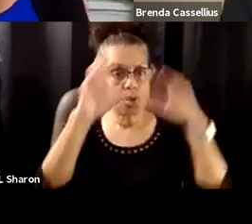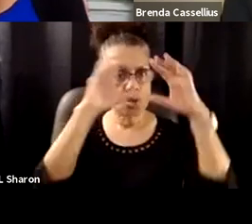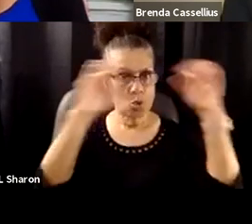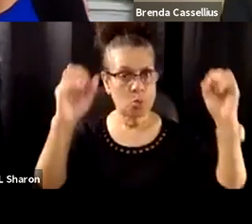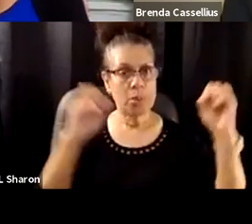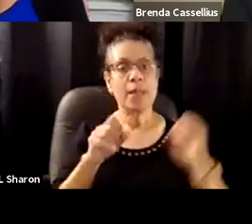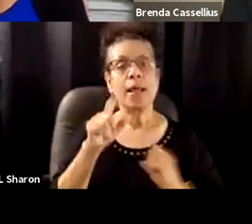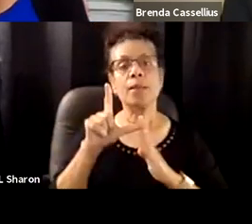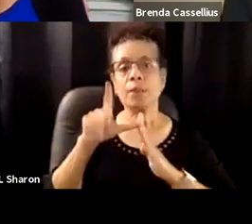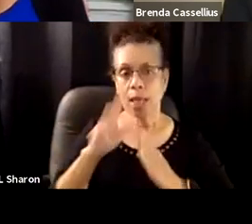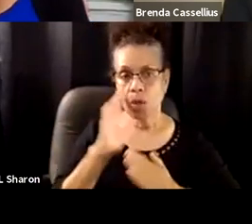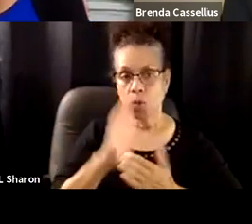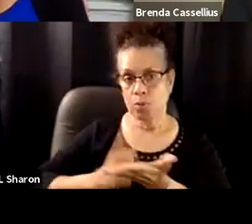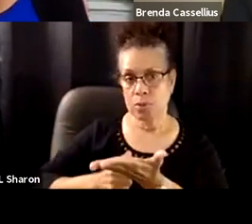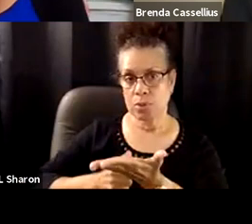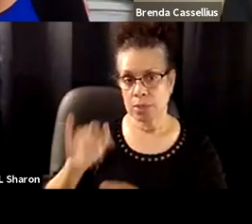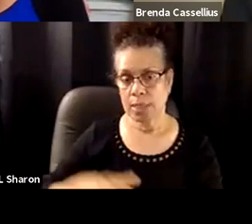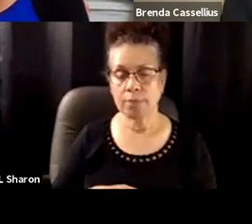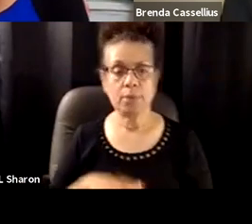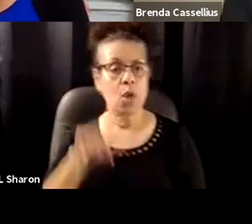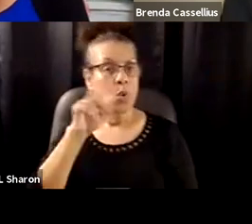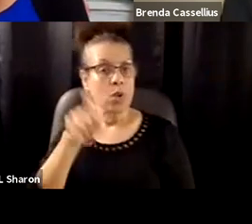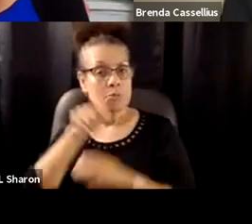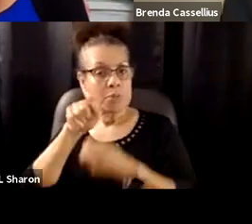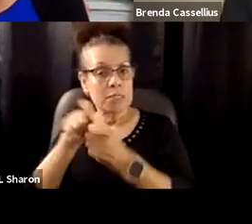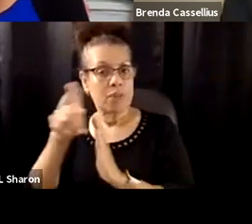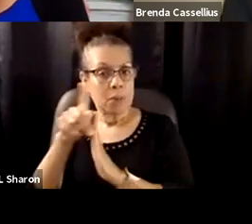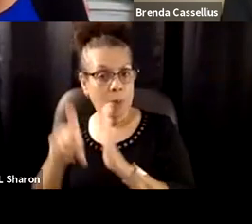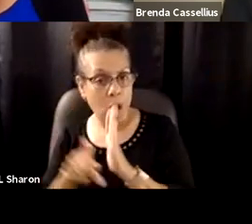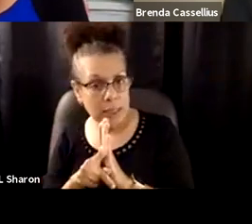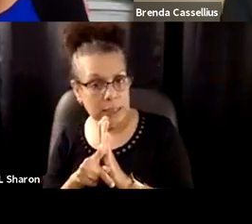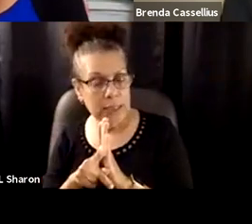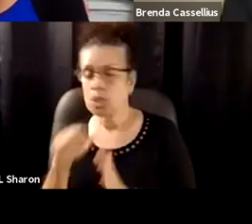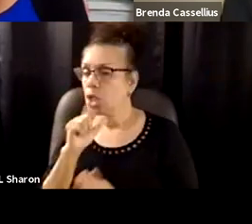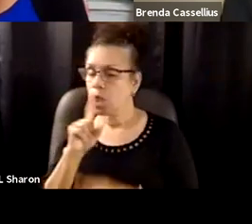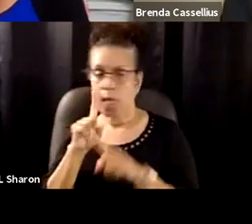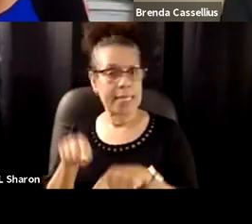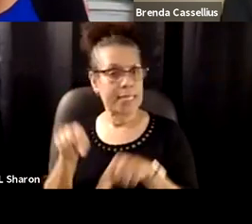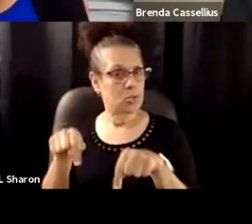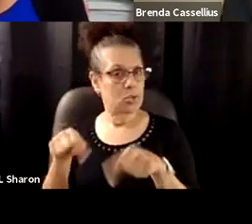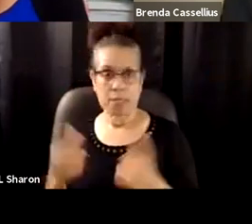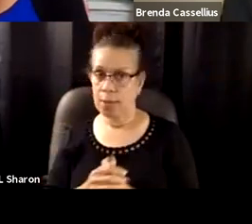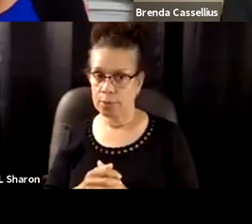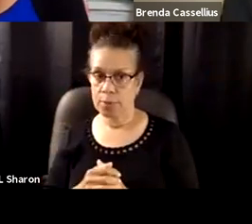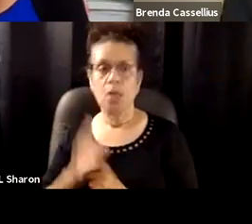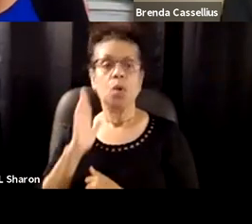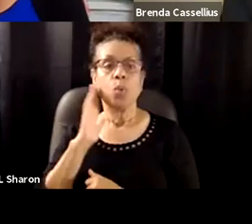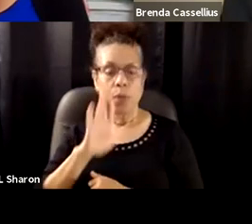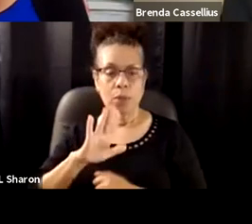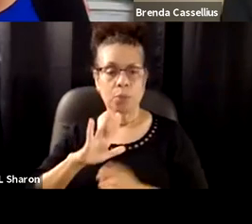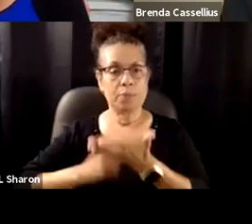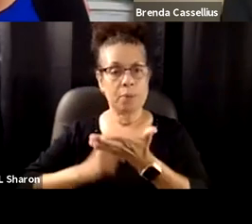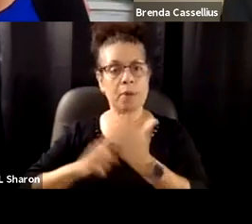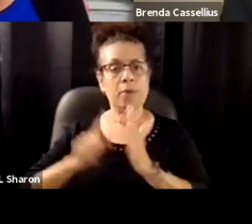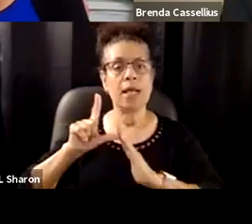response questions on specific policy matters are not answered at this time but may be the subject of later